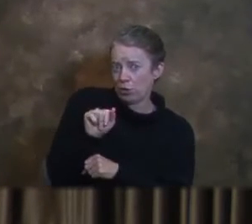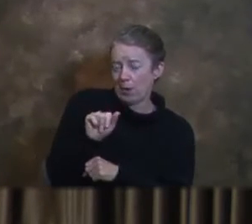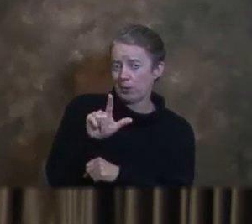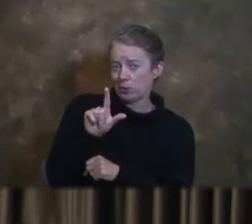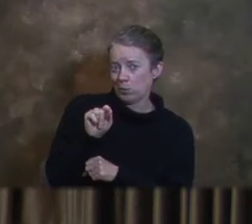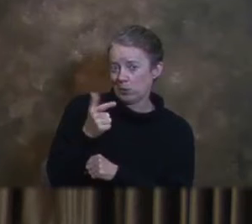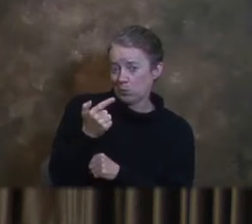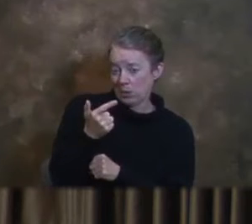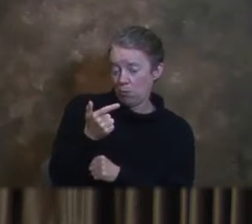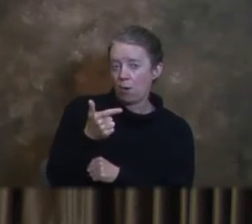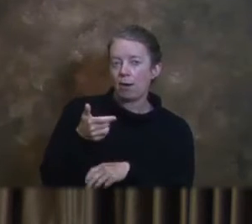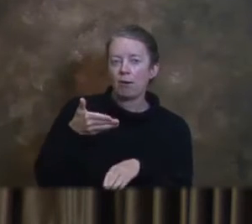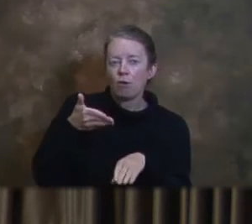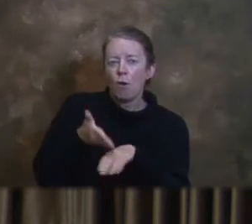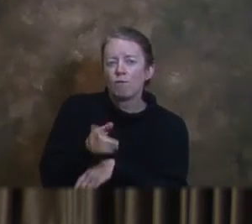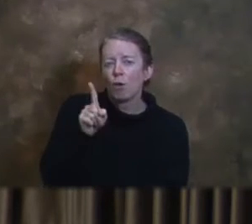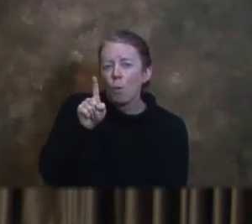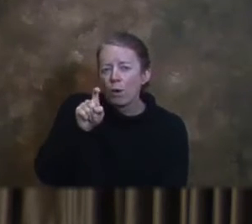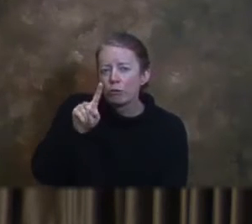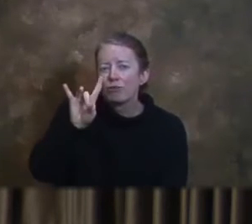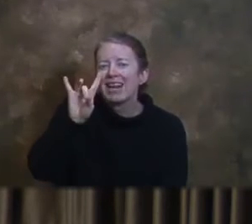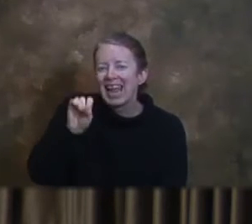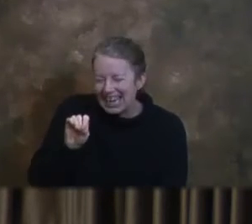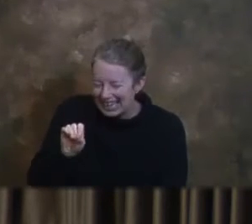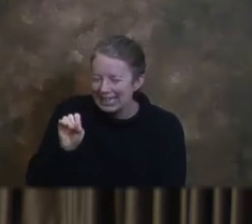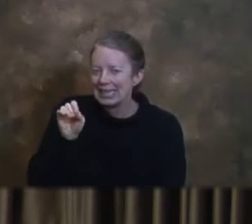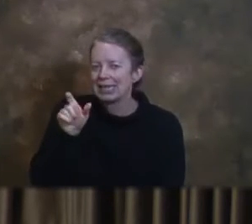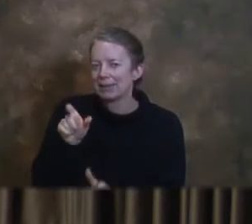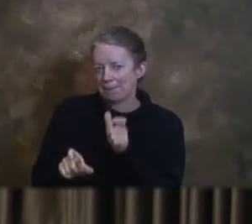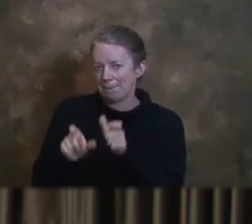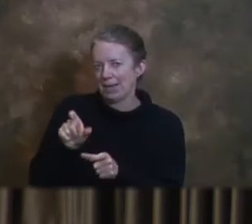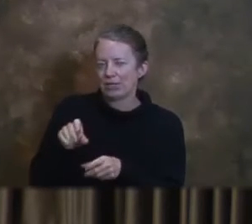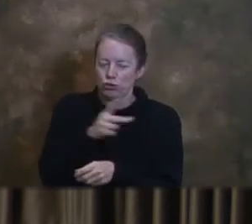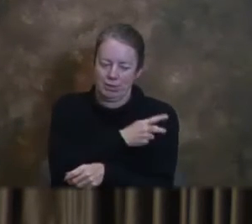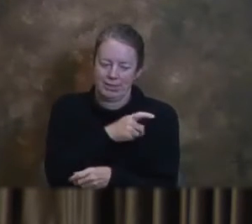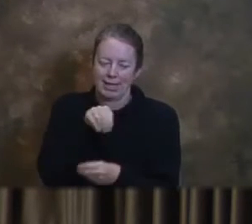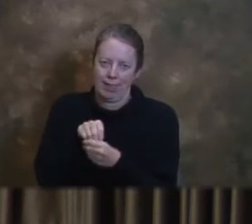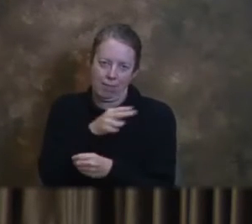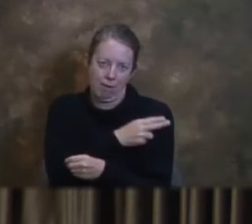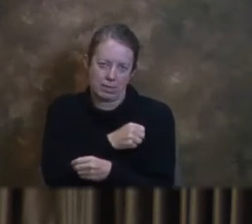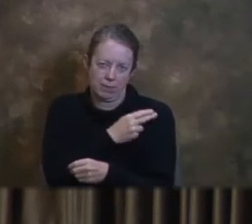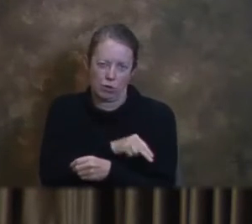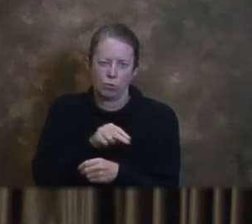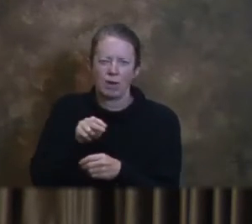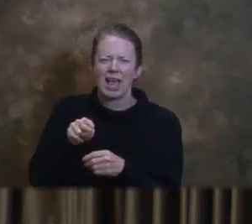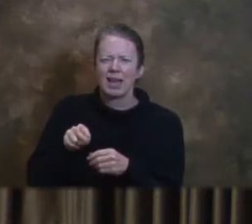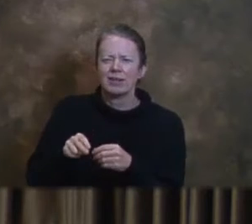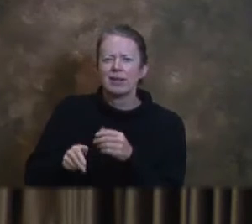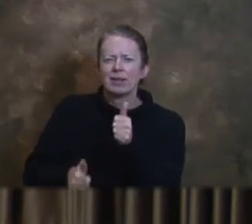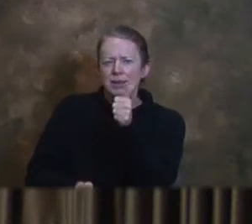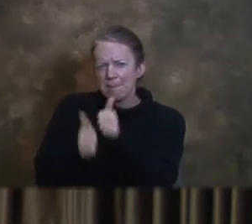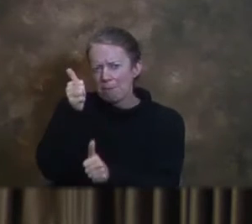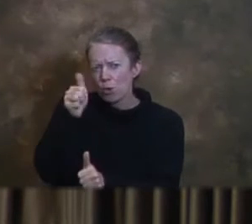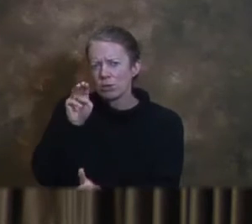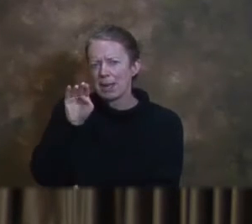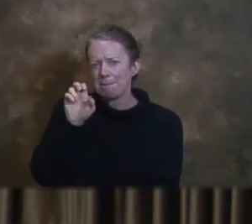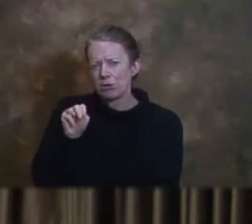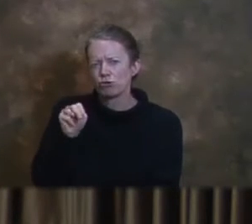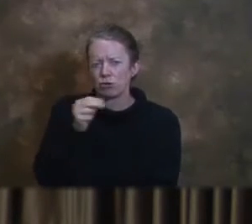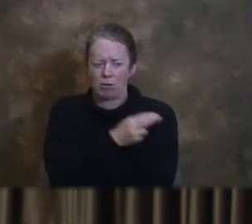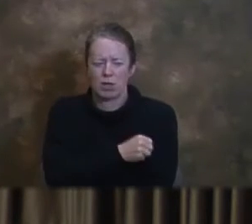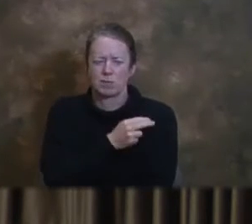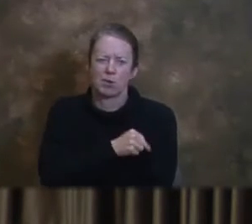over 180 patients in the system, and a peak at Mission Hospital of around 135 to